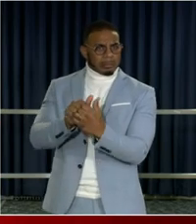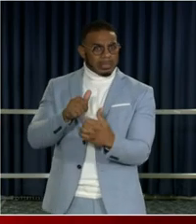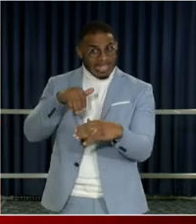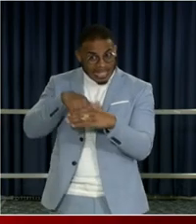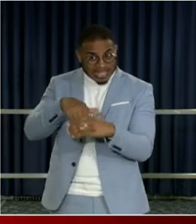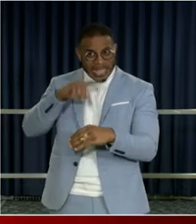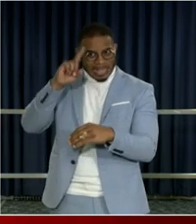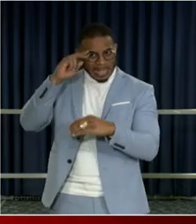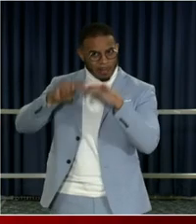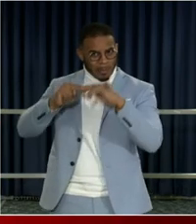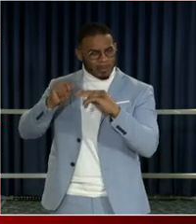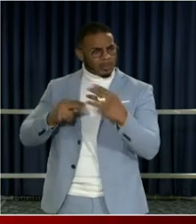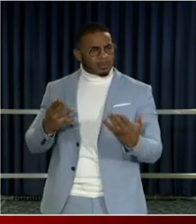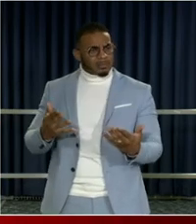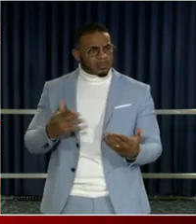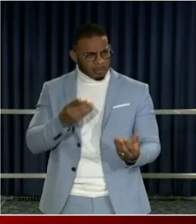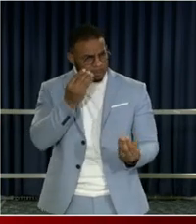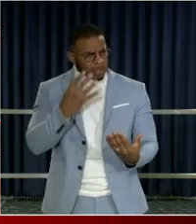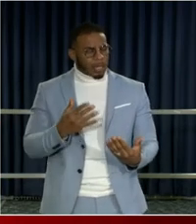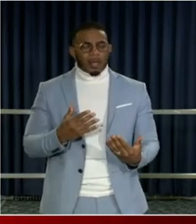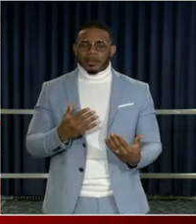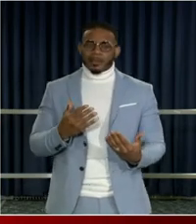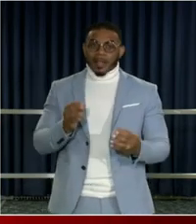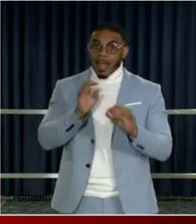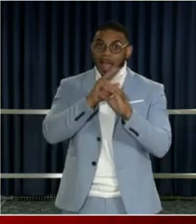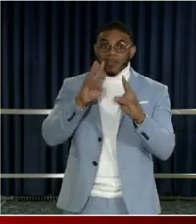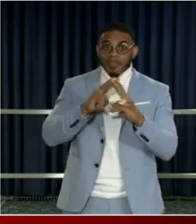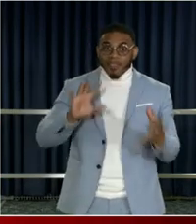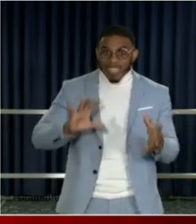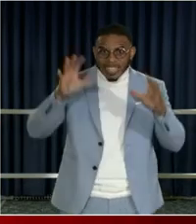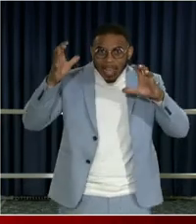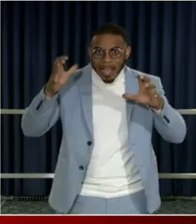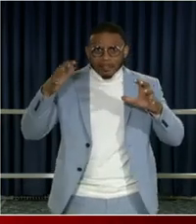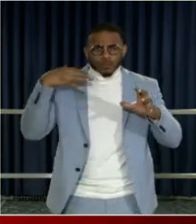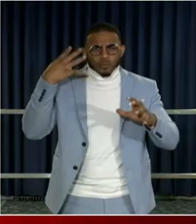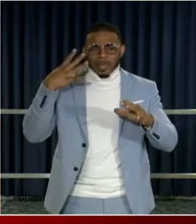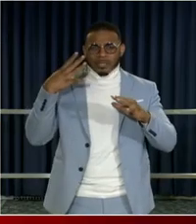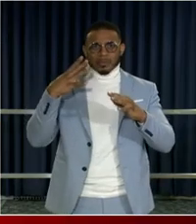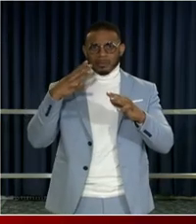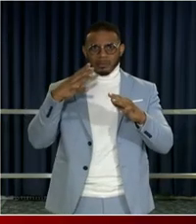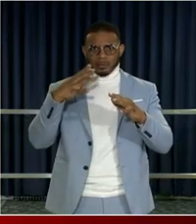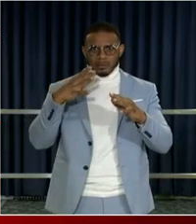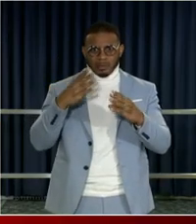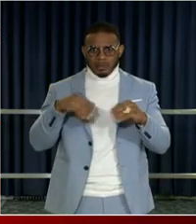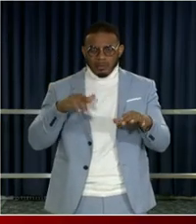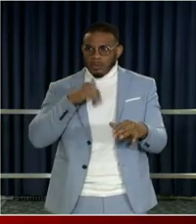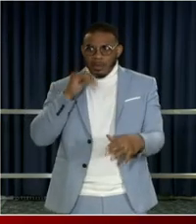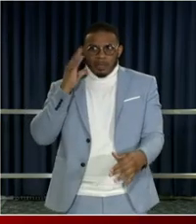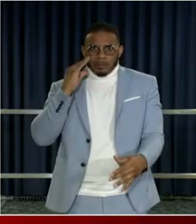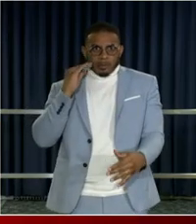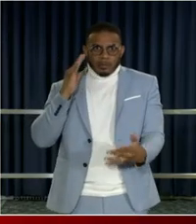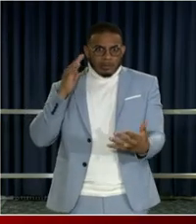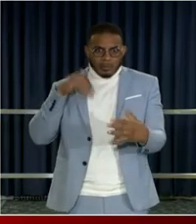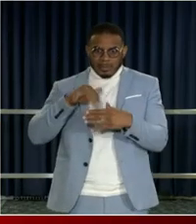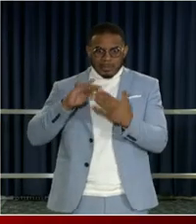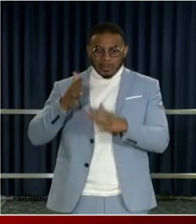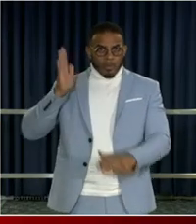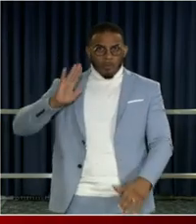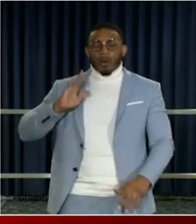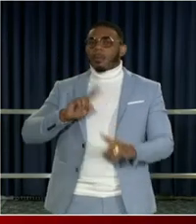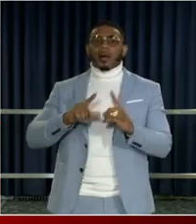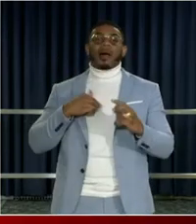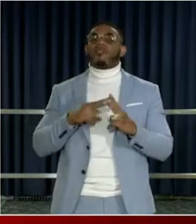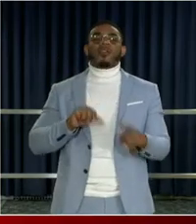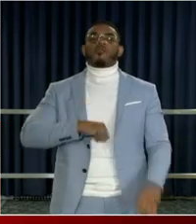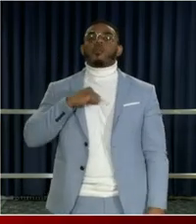with inside of those halls? Obviously, a very chaotic scene. One that we have not experienced in the city before, but